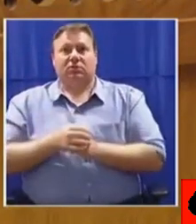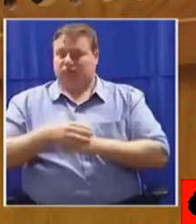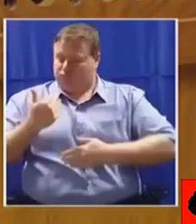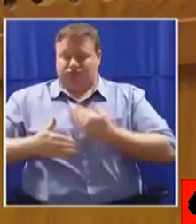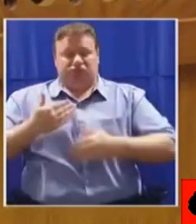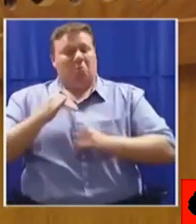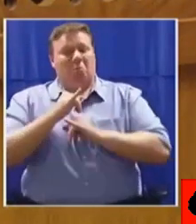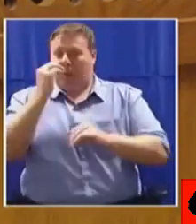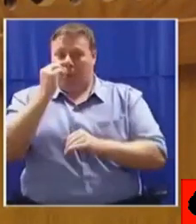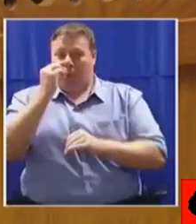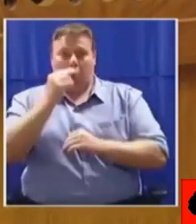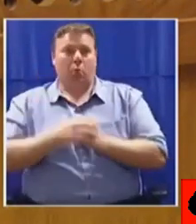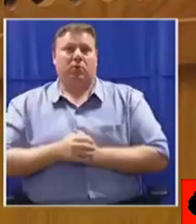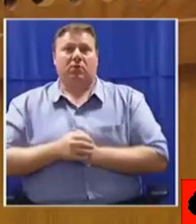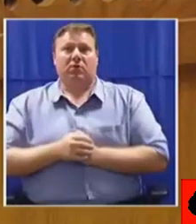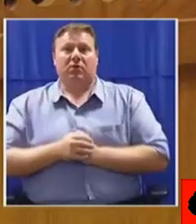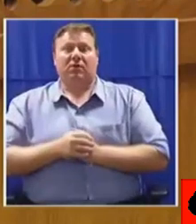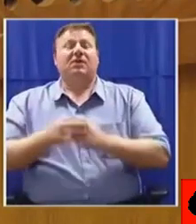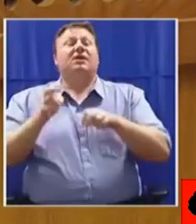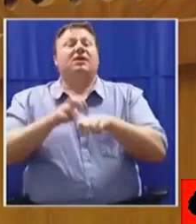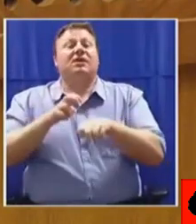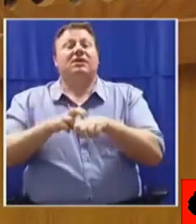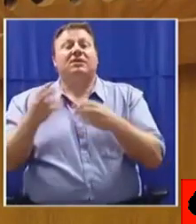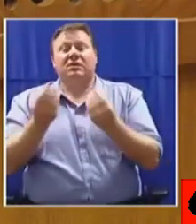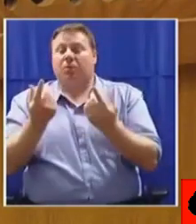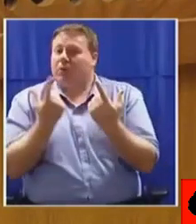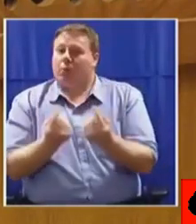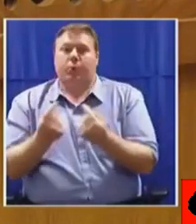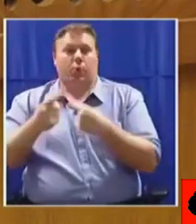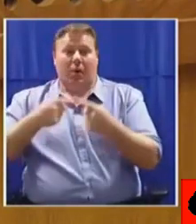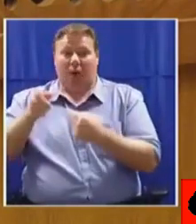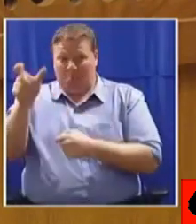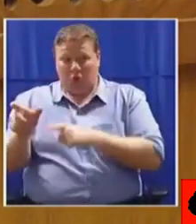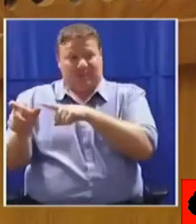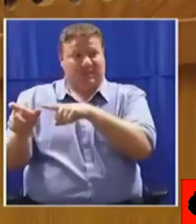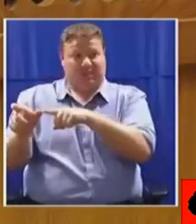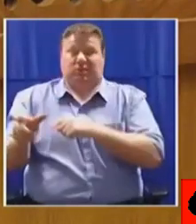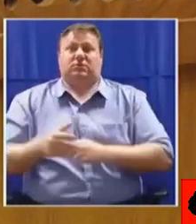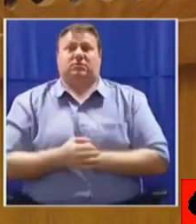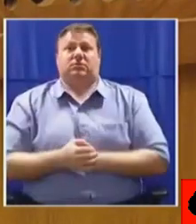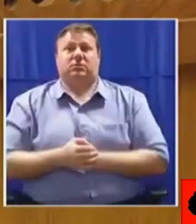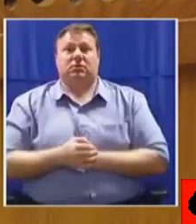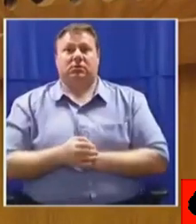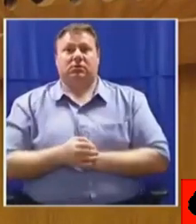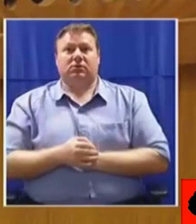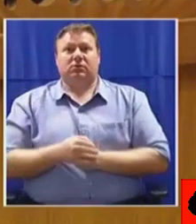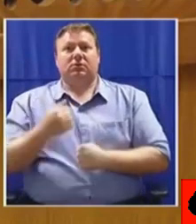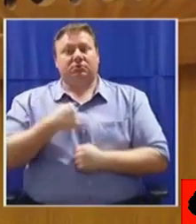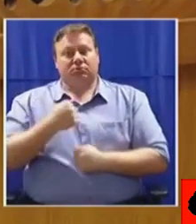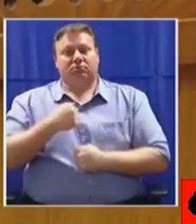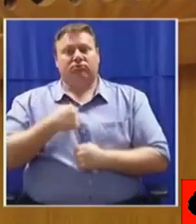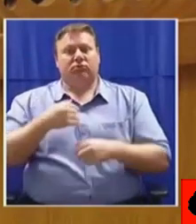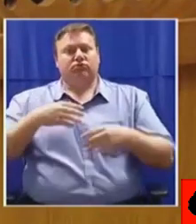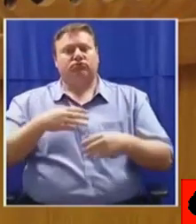he says, President, something has to be done about this fellow. And I took that to